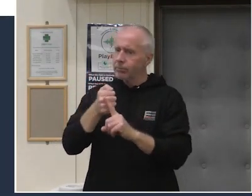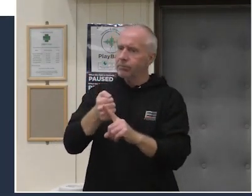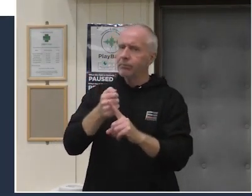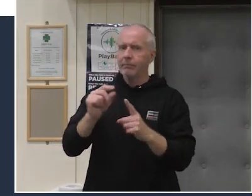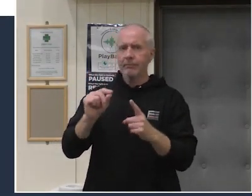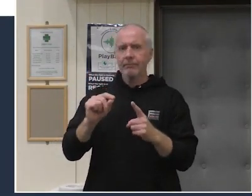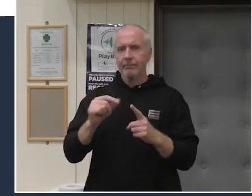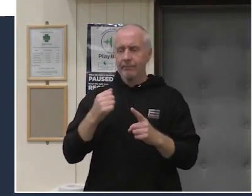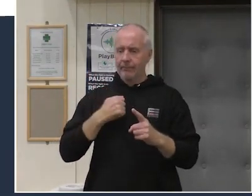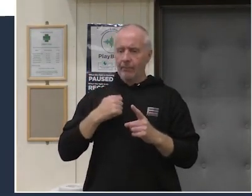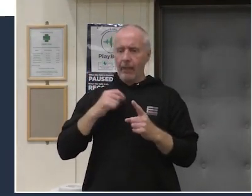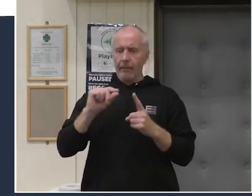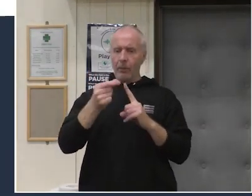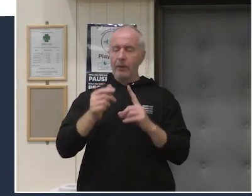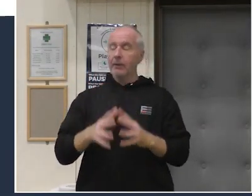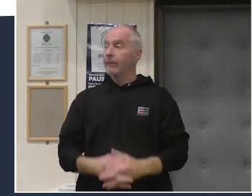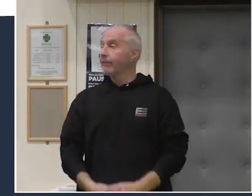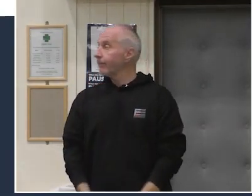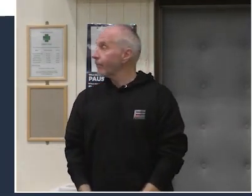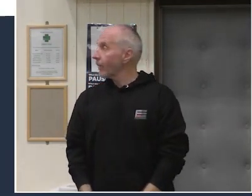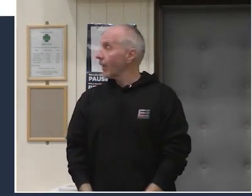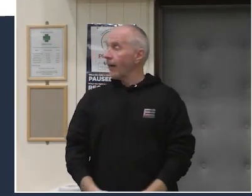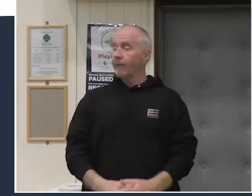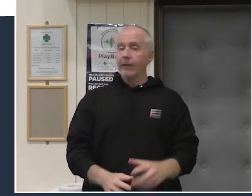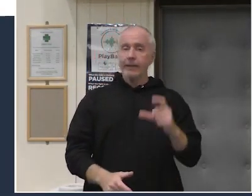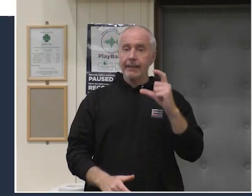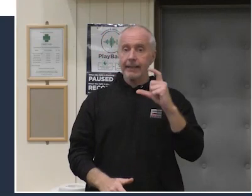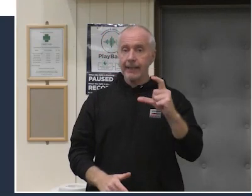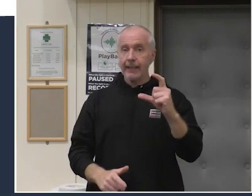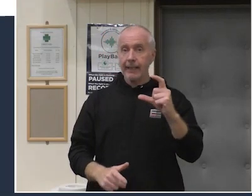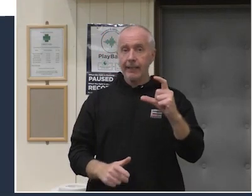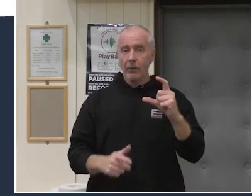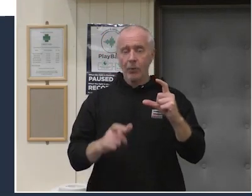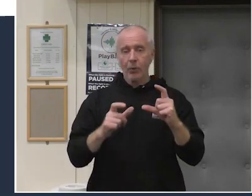have is C, or charge conjugation.